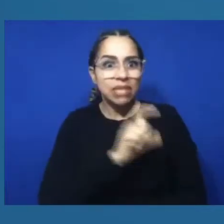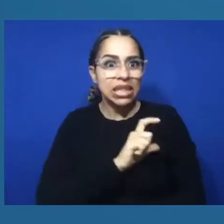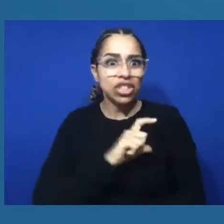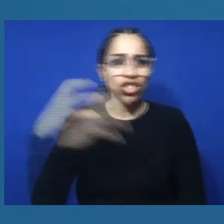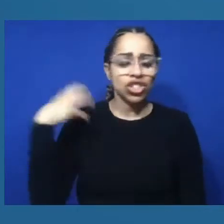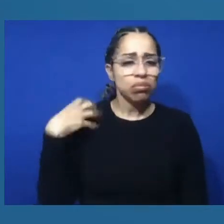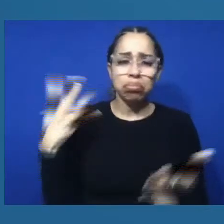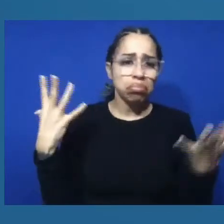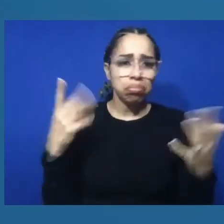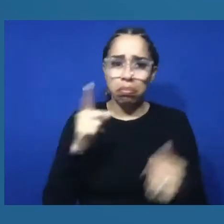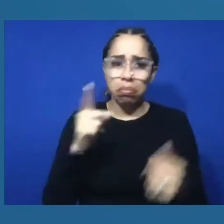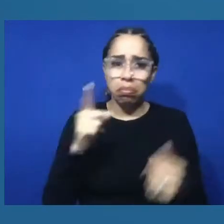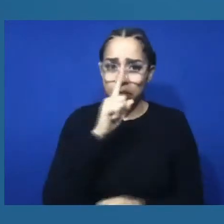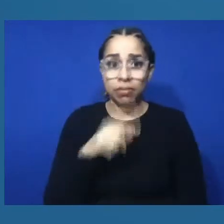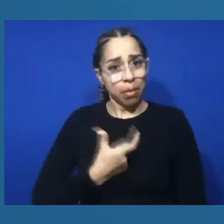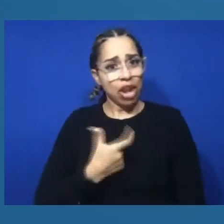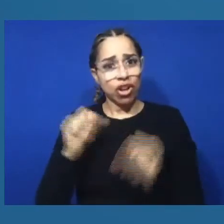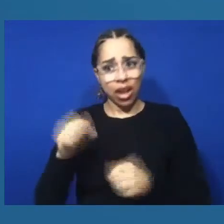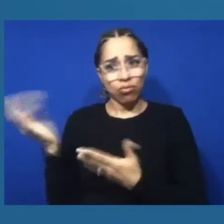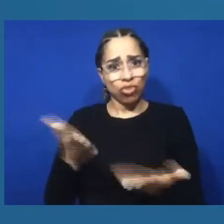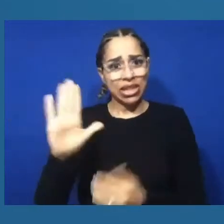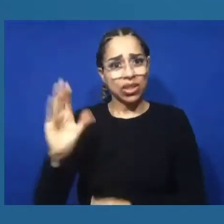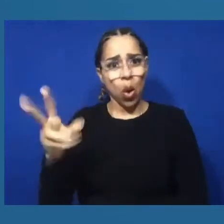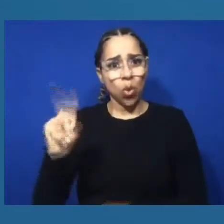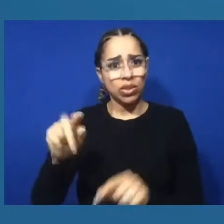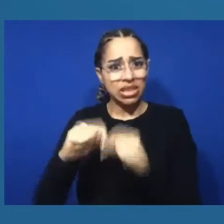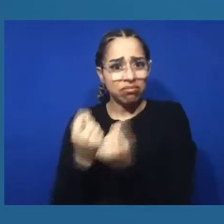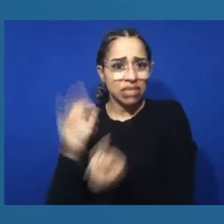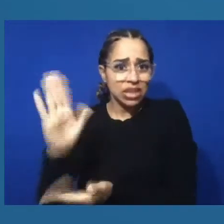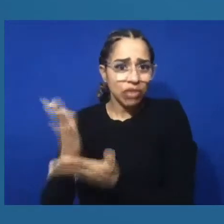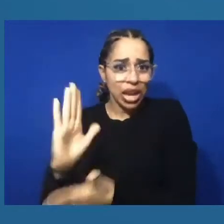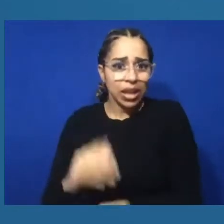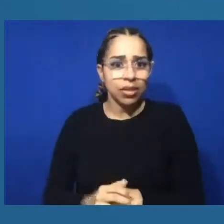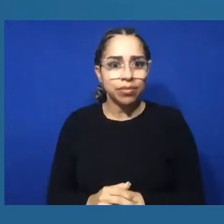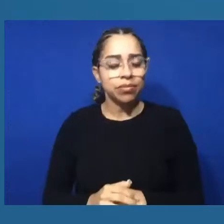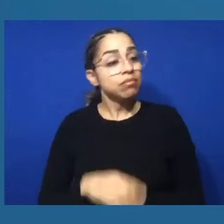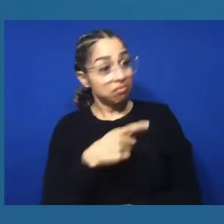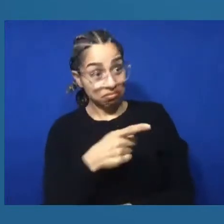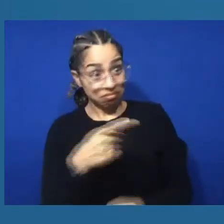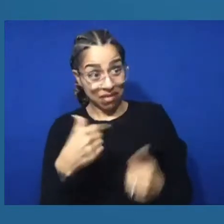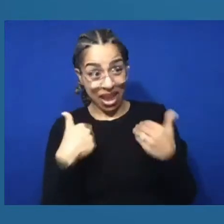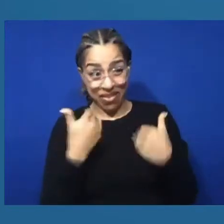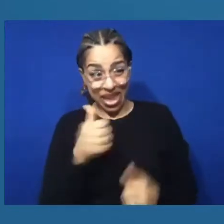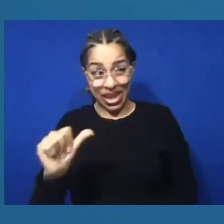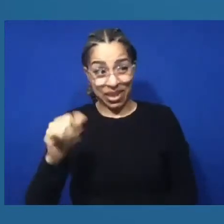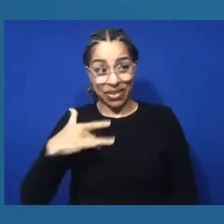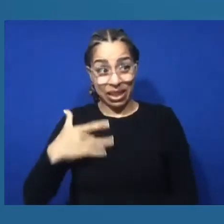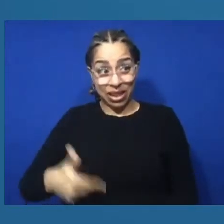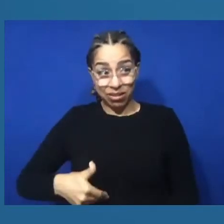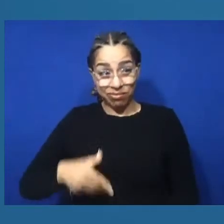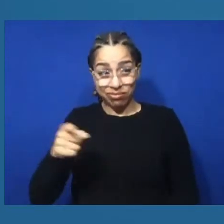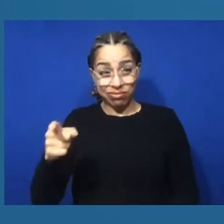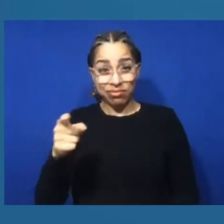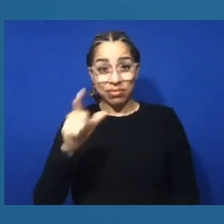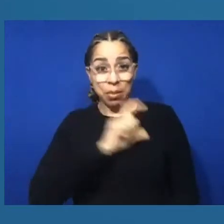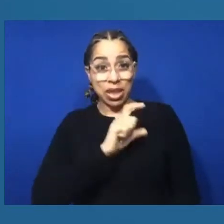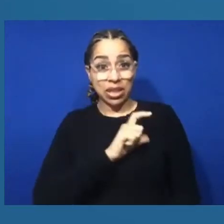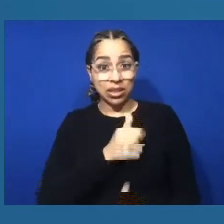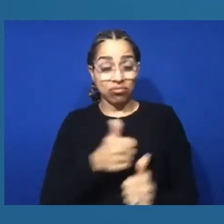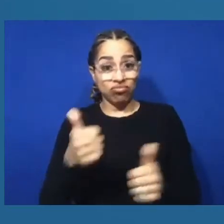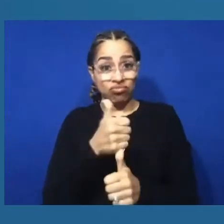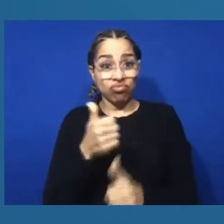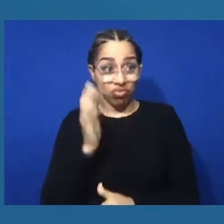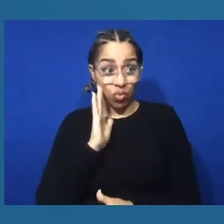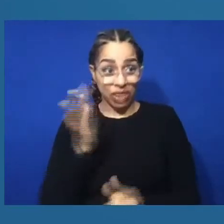entitled to do that. Was there any inkling when you were there? No. That this commissioner was gonna be fired? And are you concerned about the message that you're